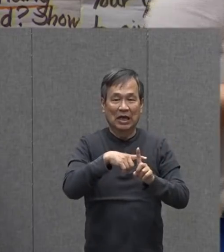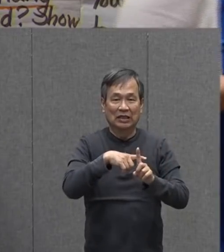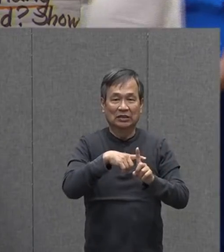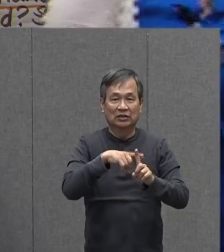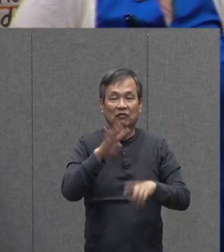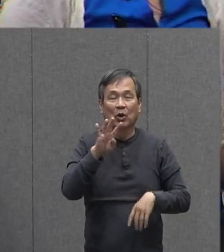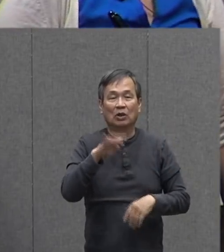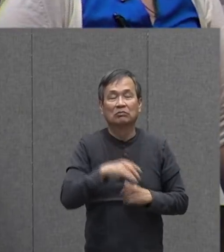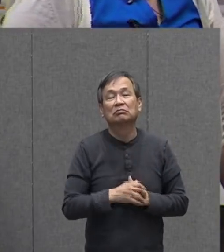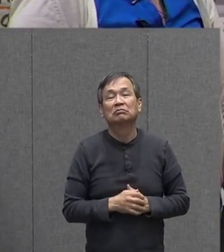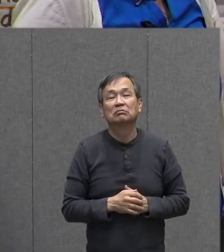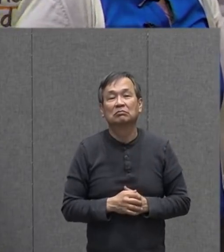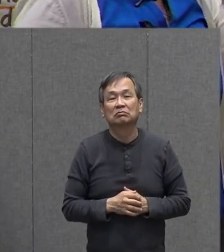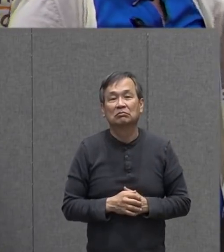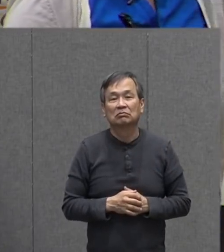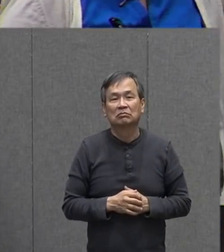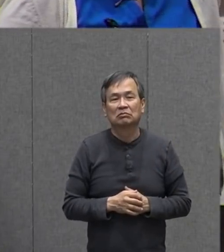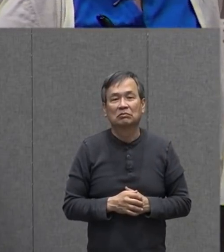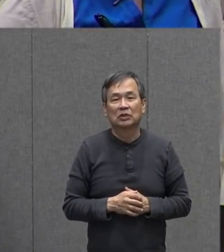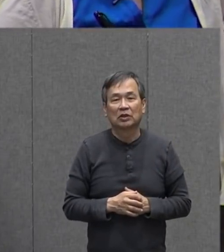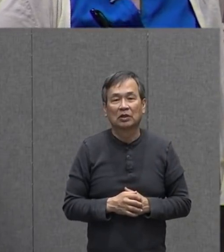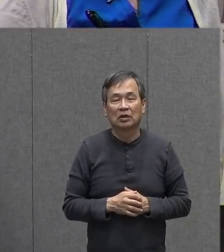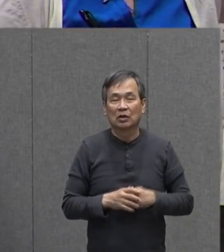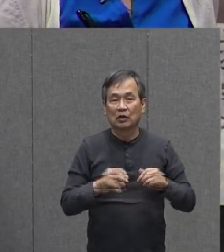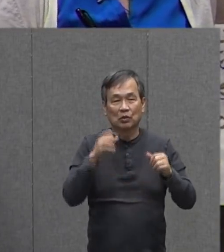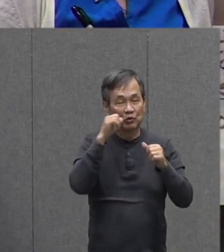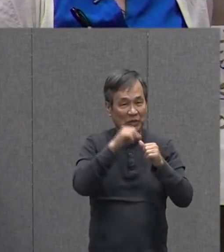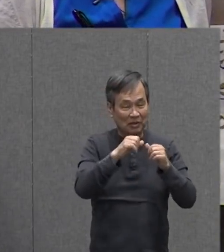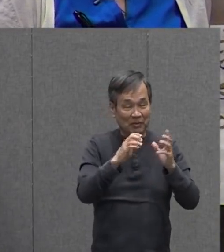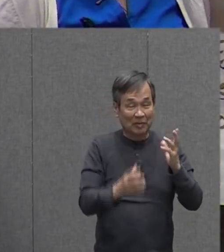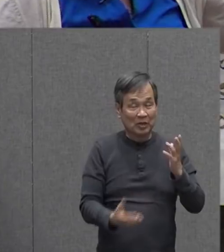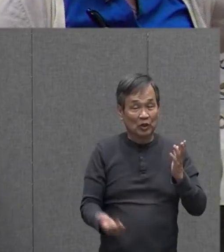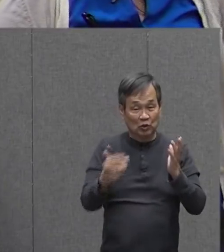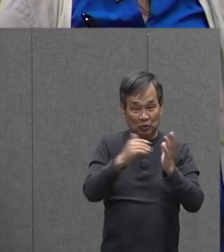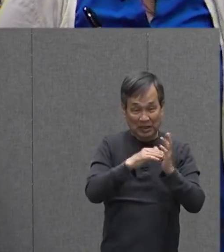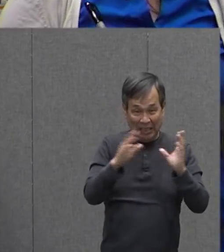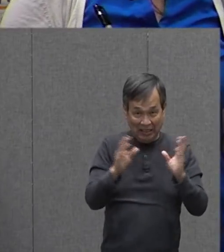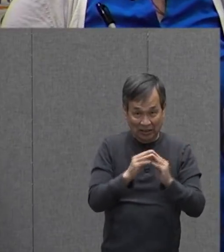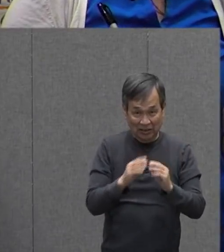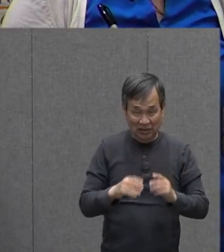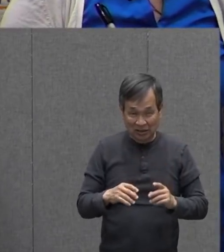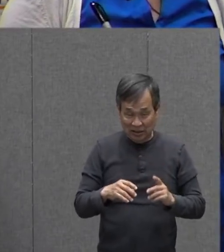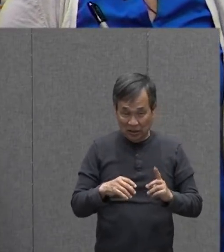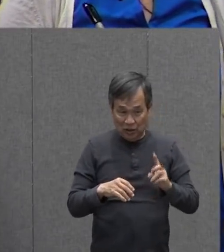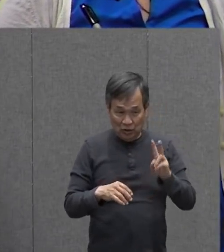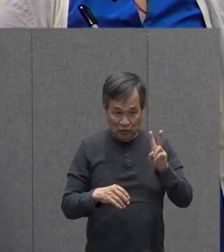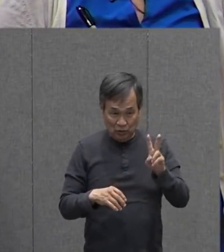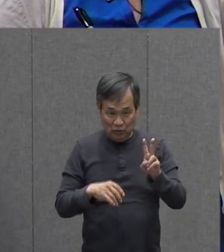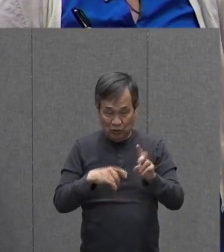is if you multiply any number by 1, you get the same number.